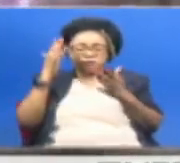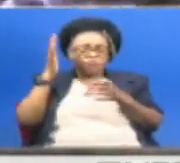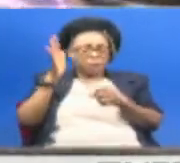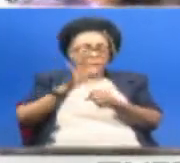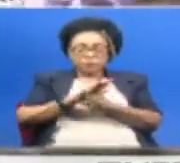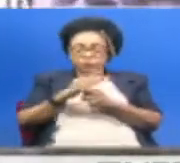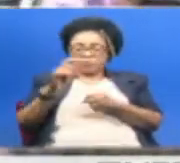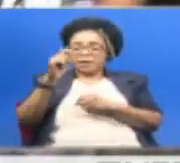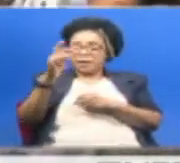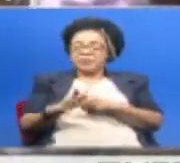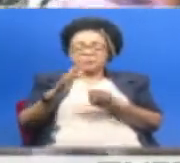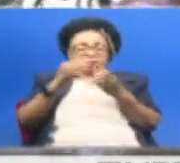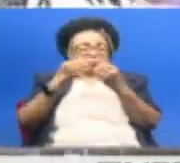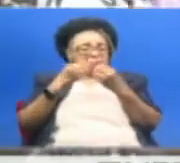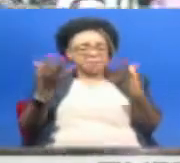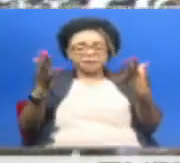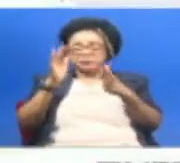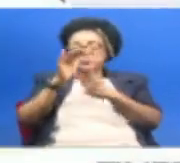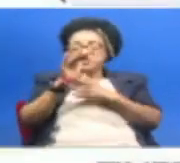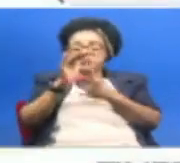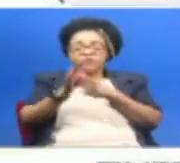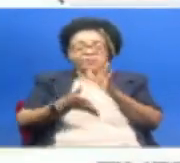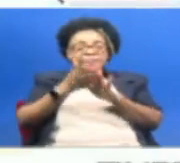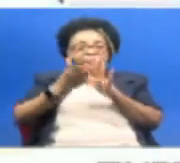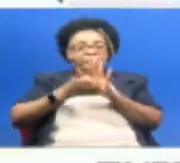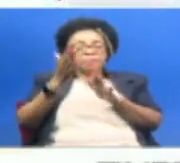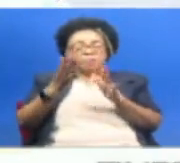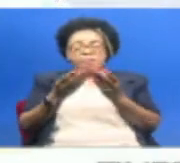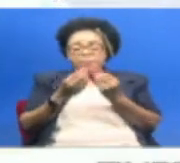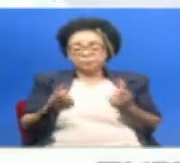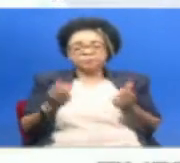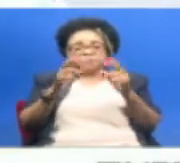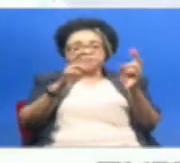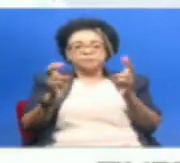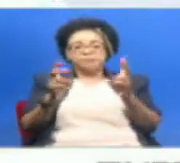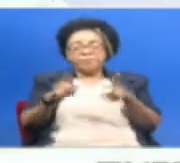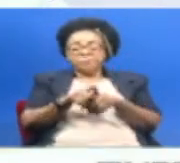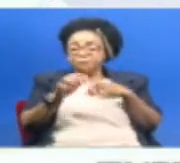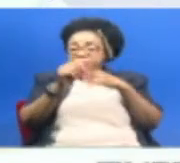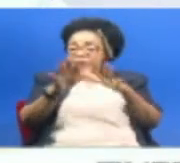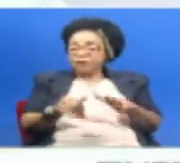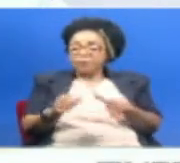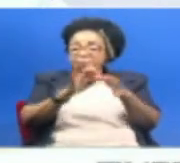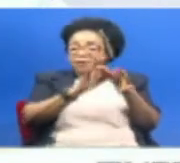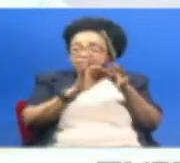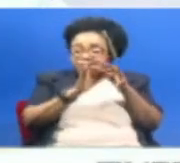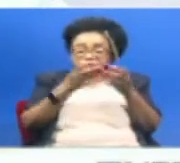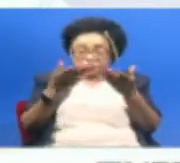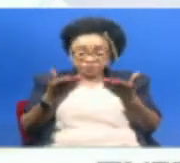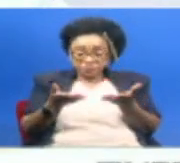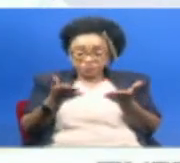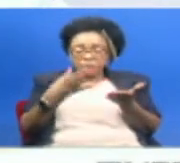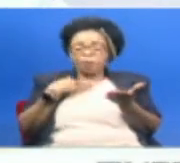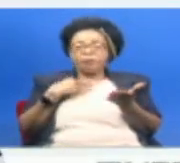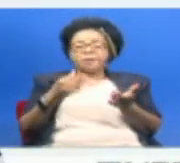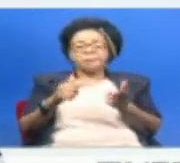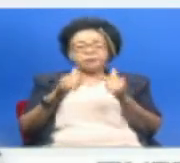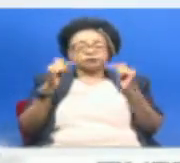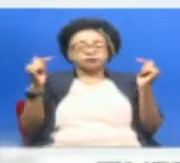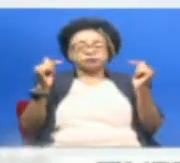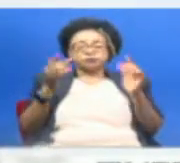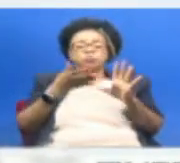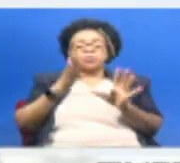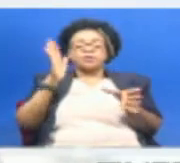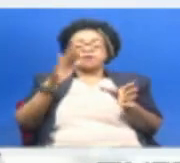many Kenyans calling for urgency in addressing the issue. And leaders from the Azimio fold want the opposition to withdraw from